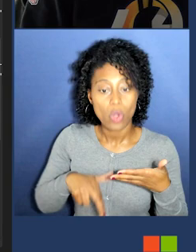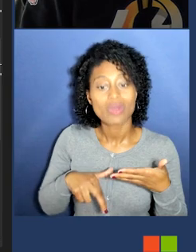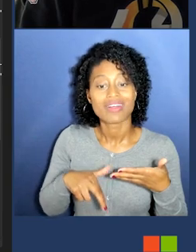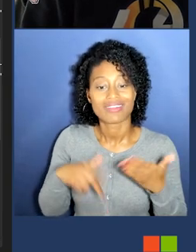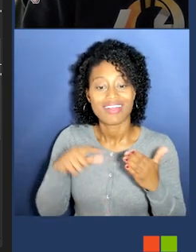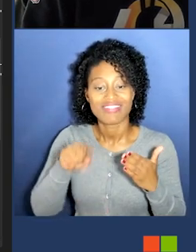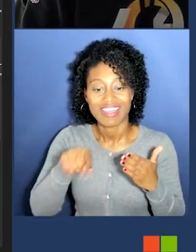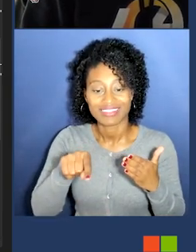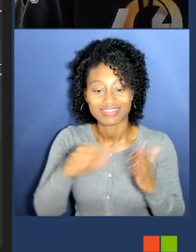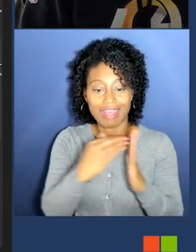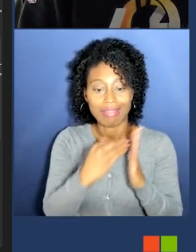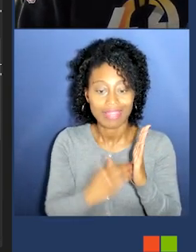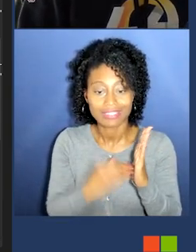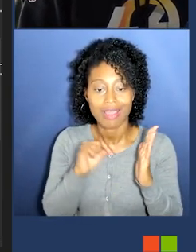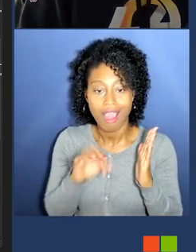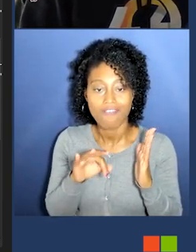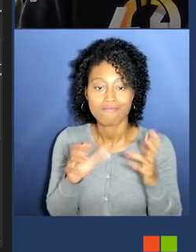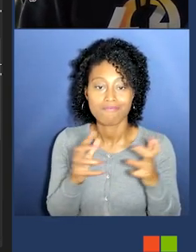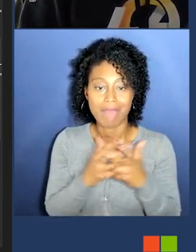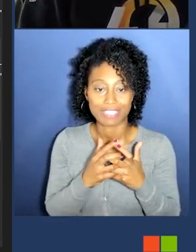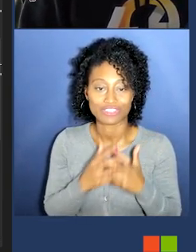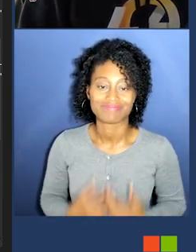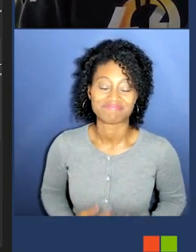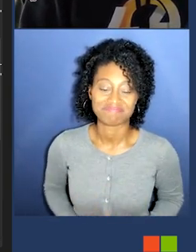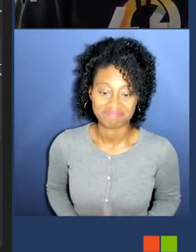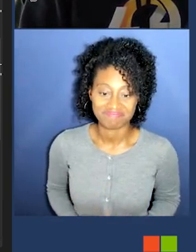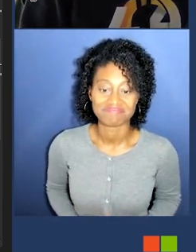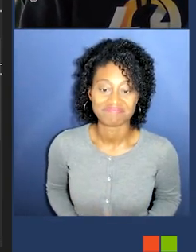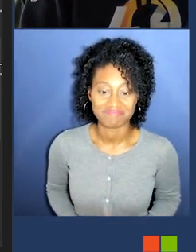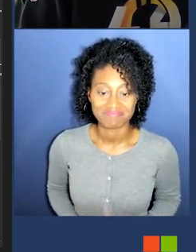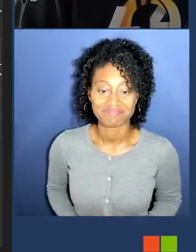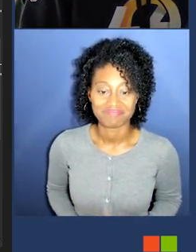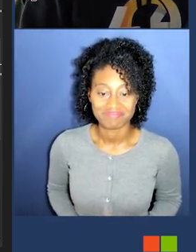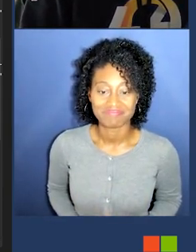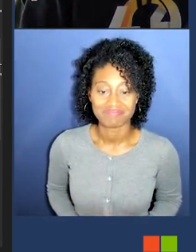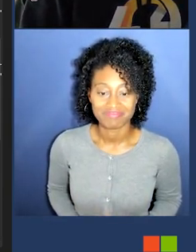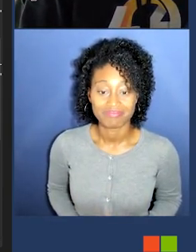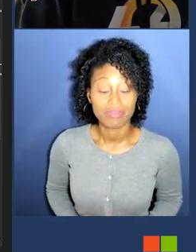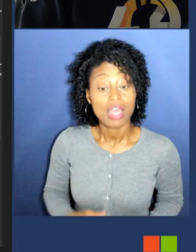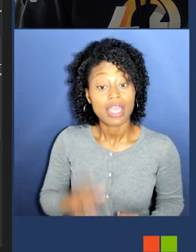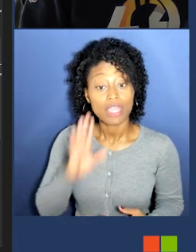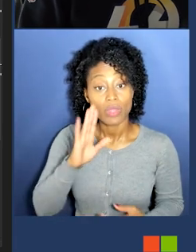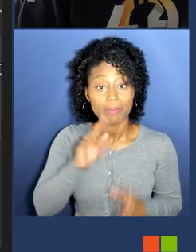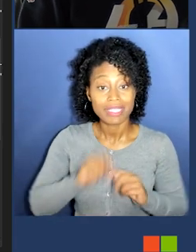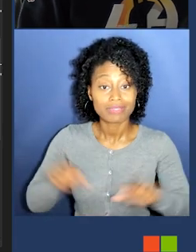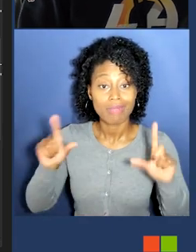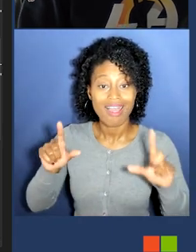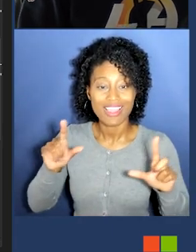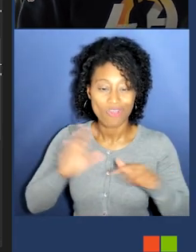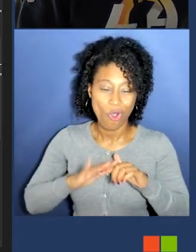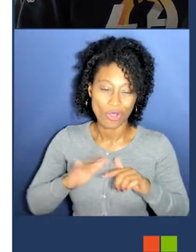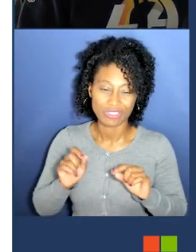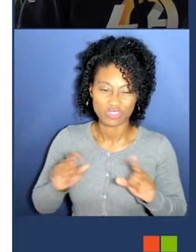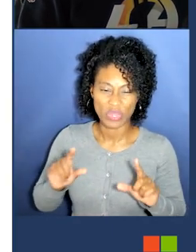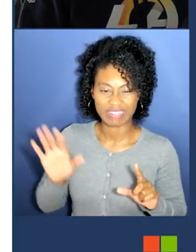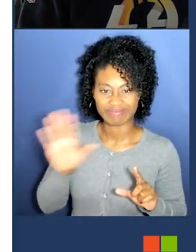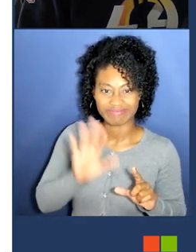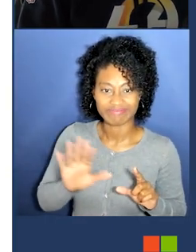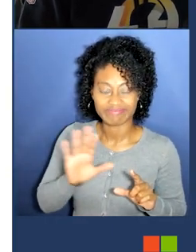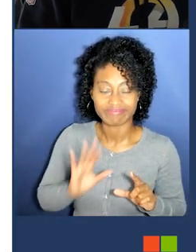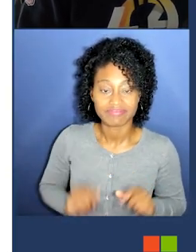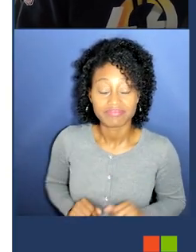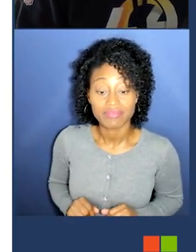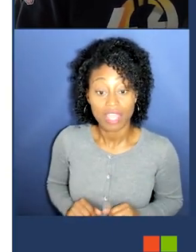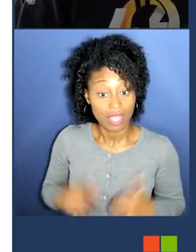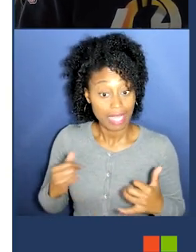I also just showed. And we then display this on screen. So now we have all the